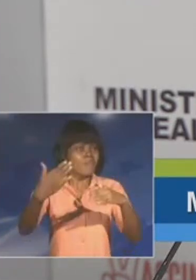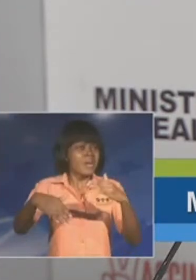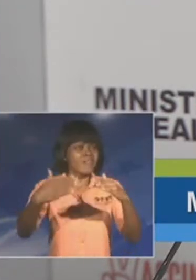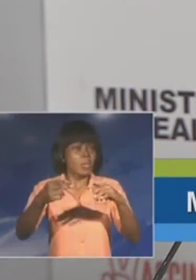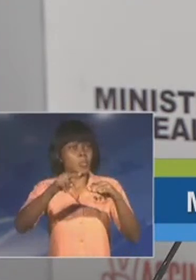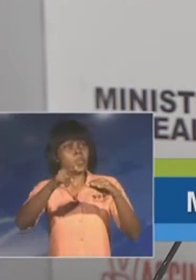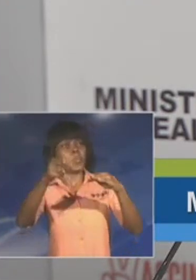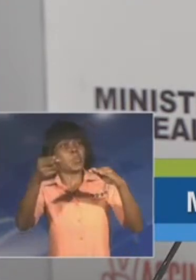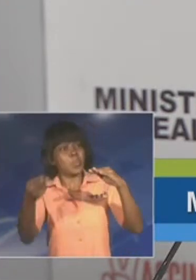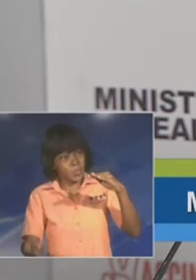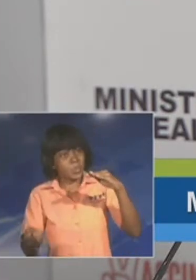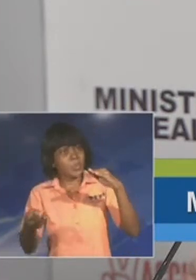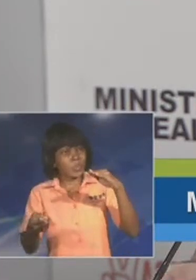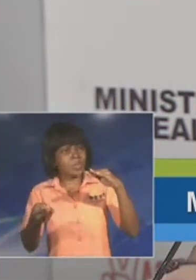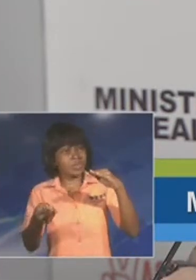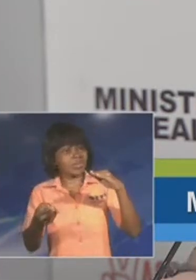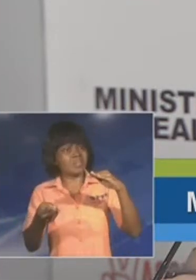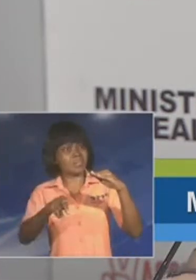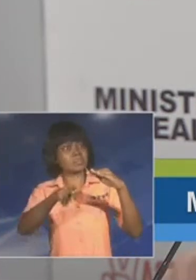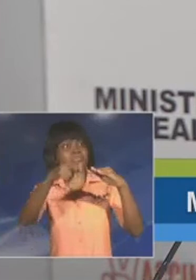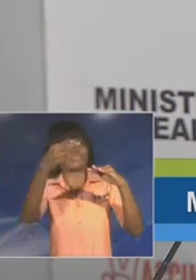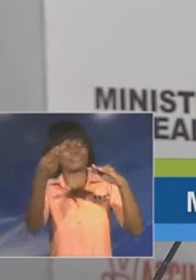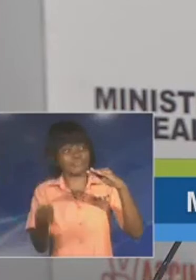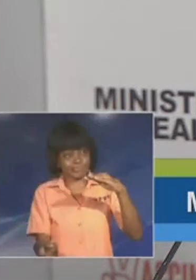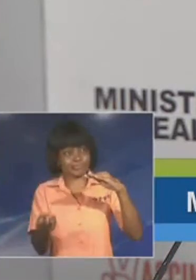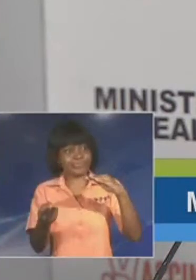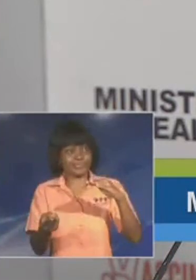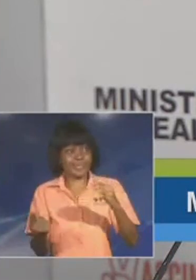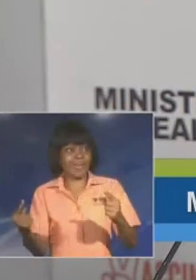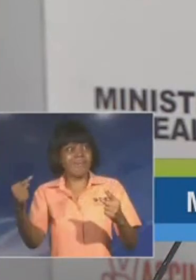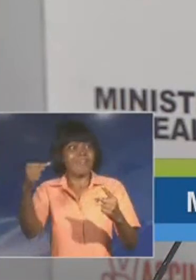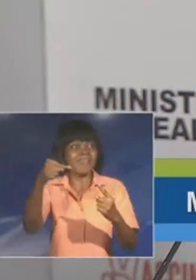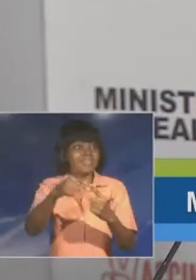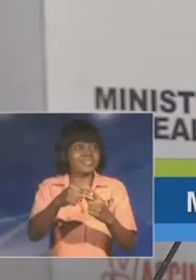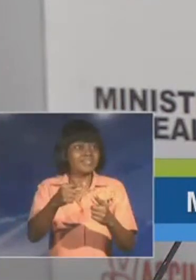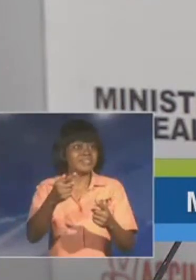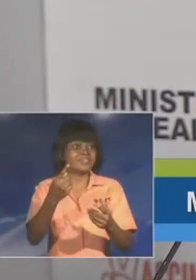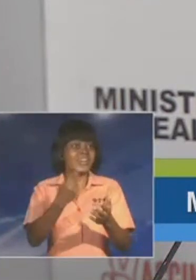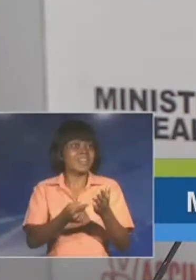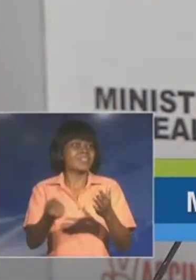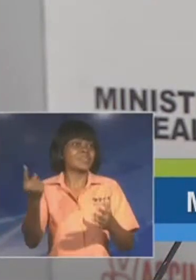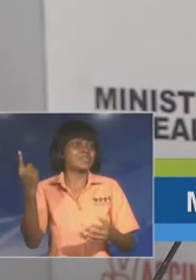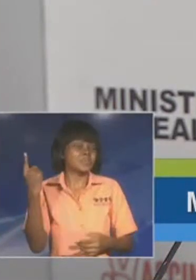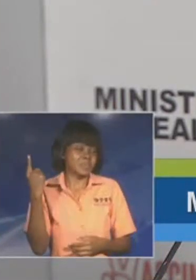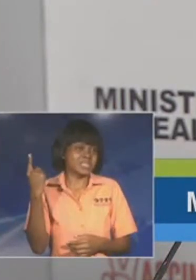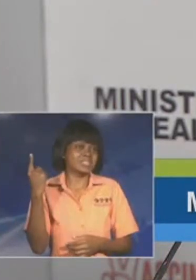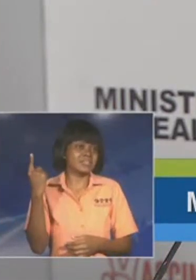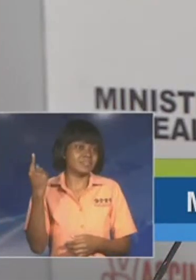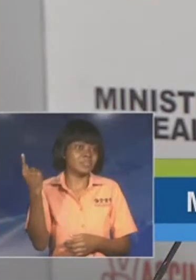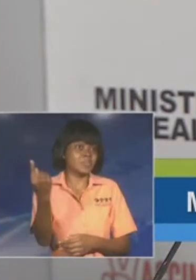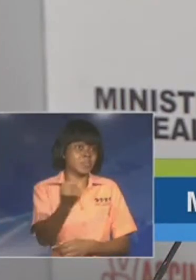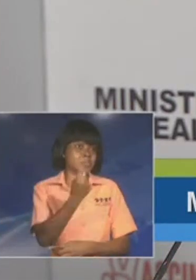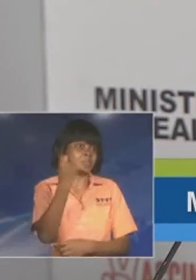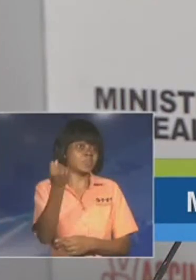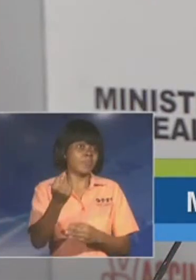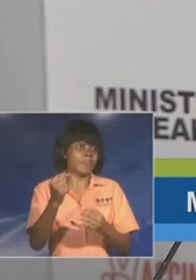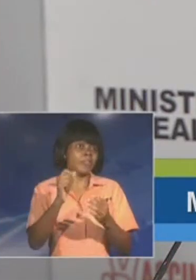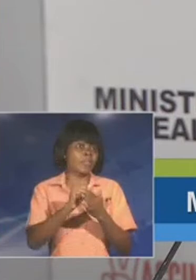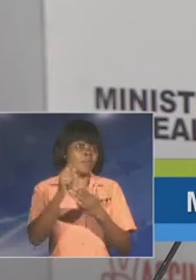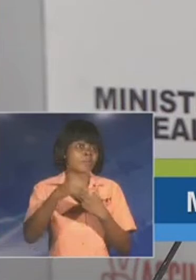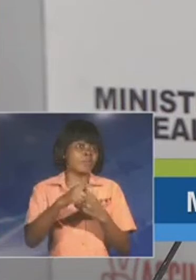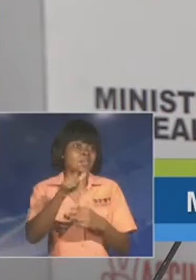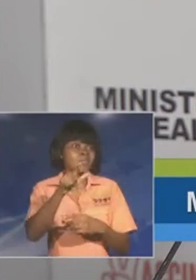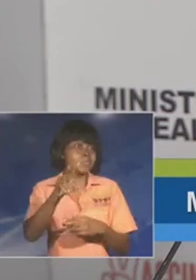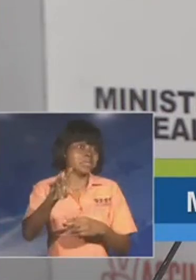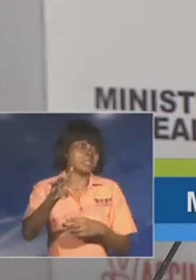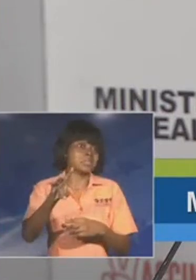consistent decline in hospital occupancy up until last week, Tuesday, which was April 26th.